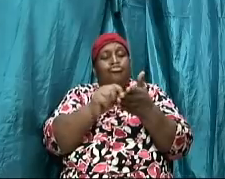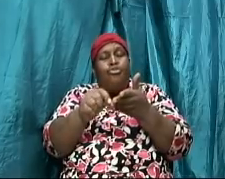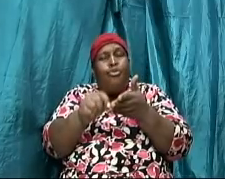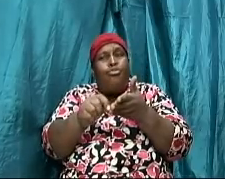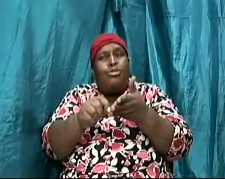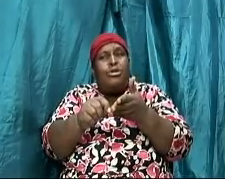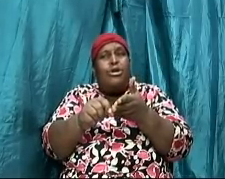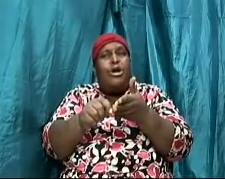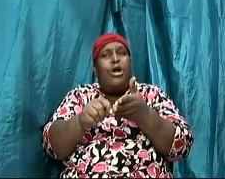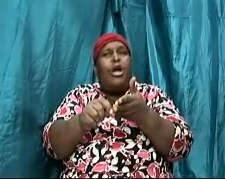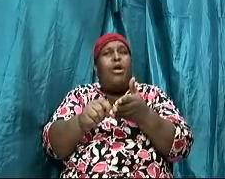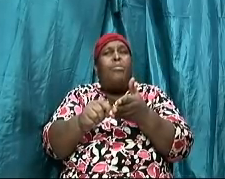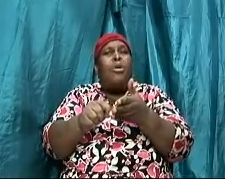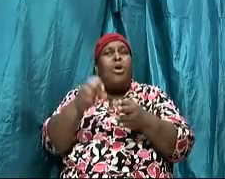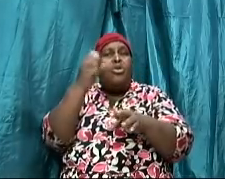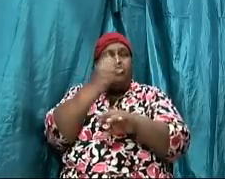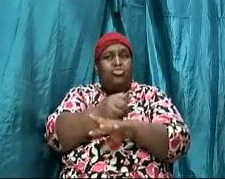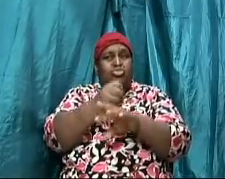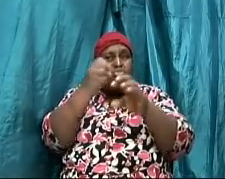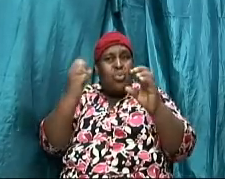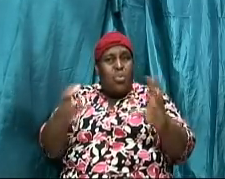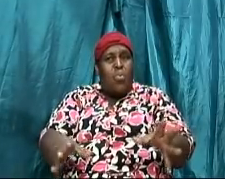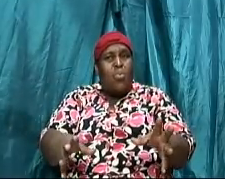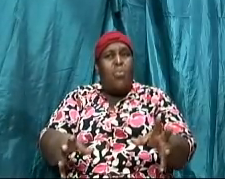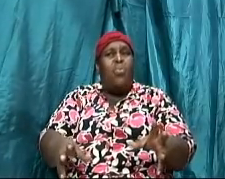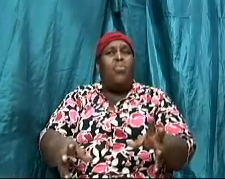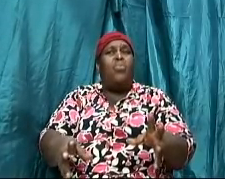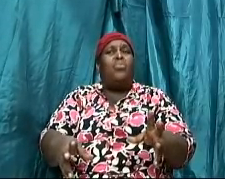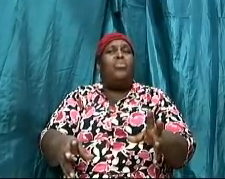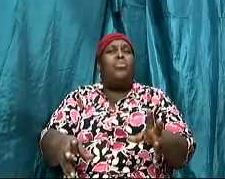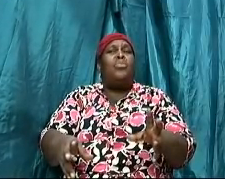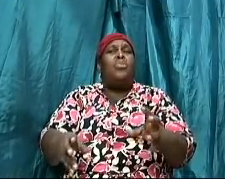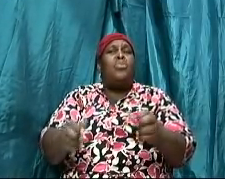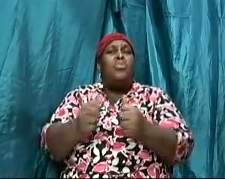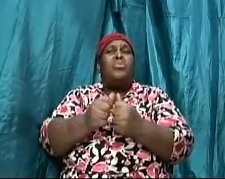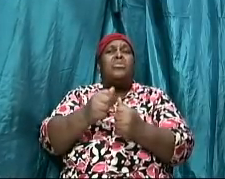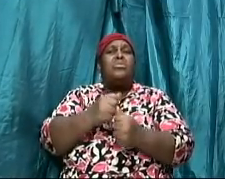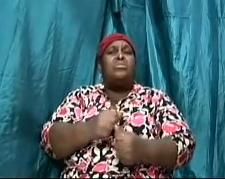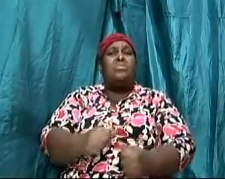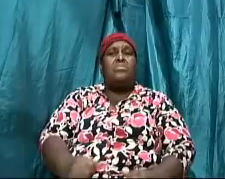upon tables of stone."